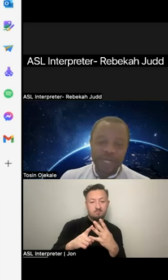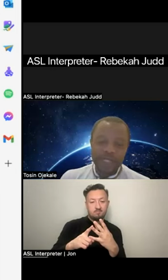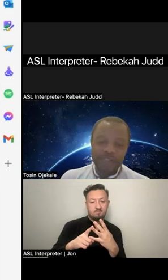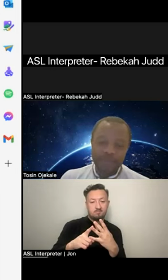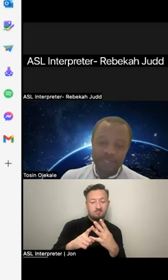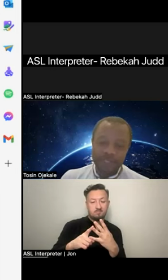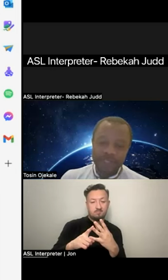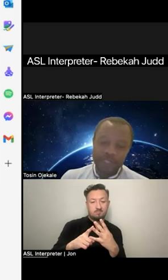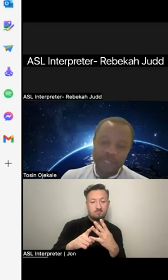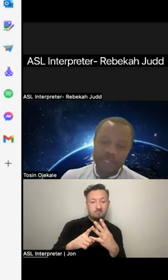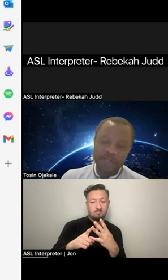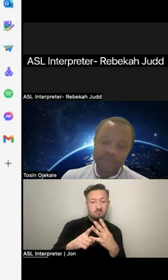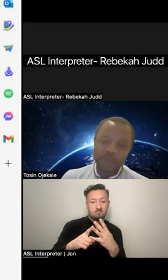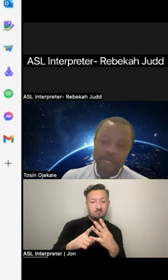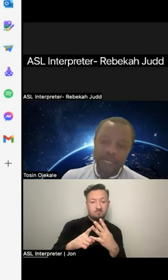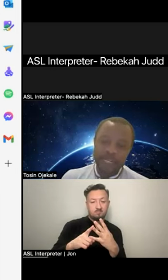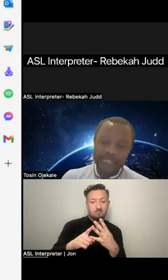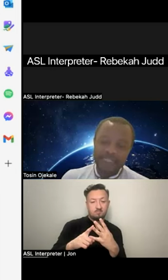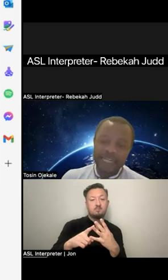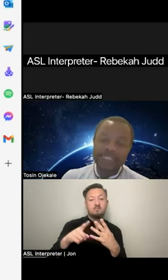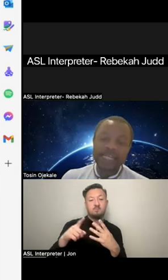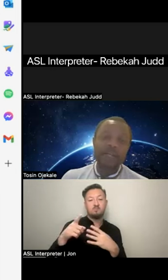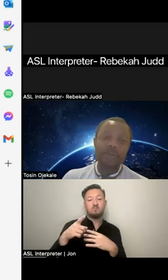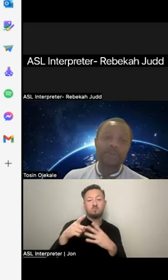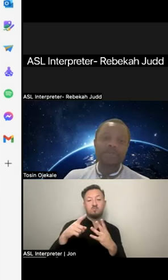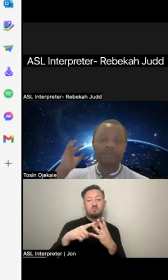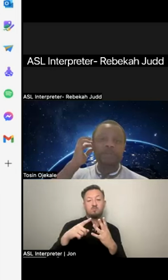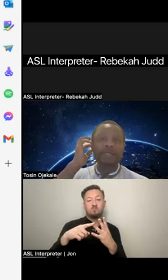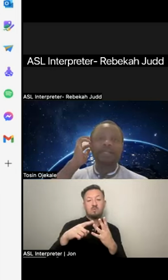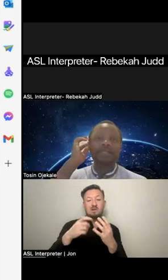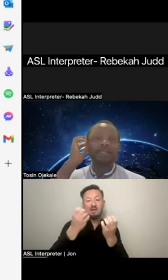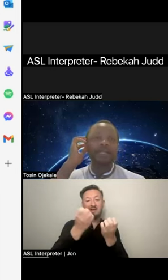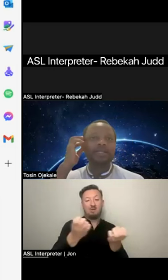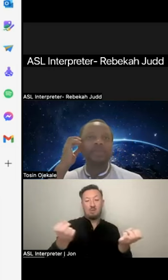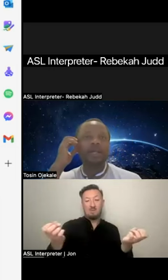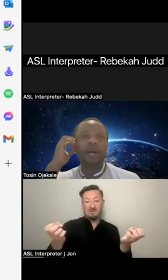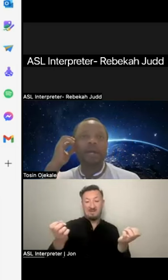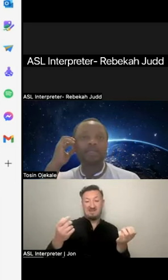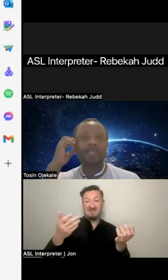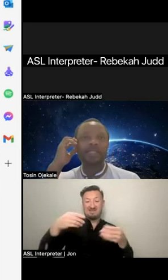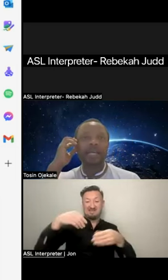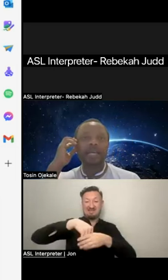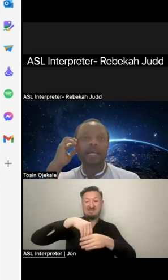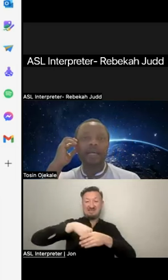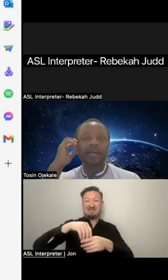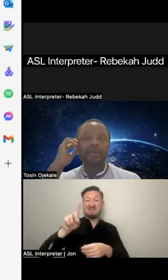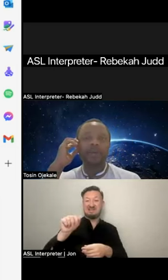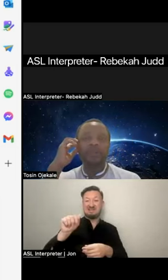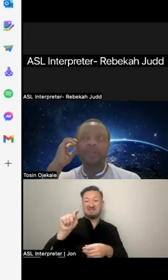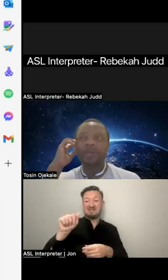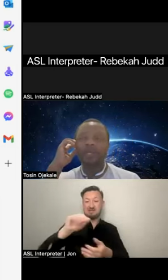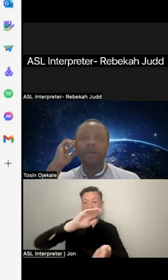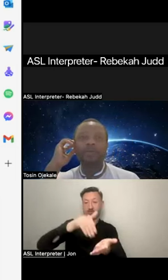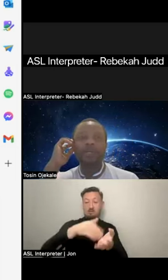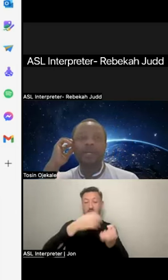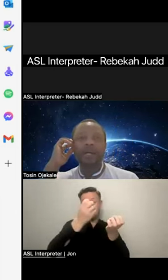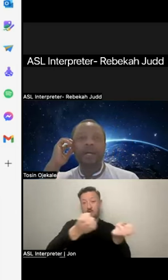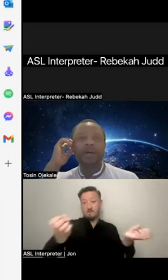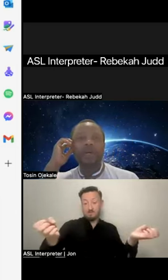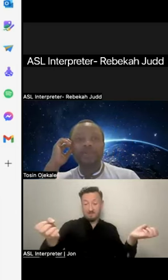damage electronics, so clean agents are used. Remember I said something about this when we were talking